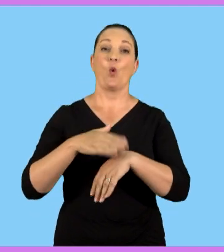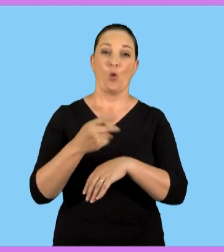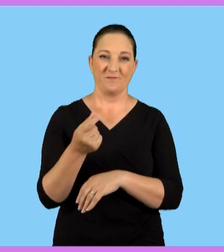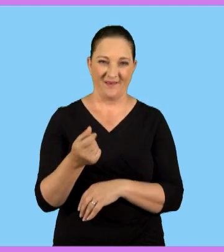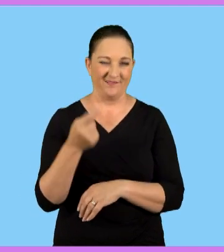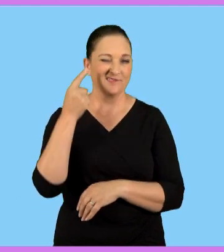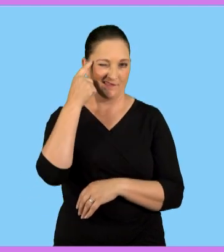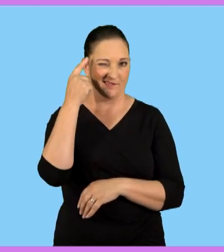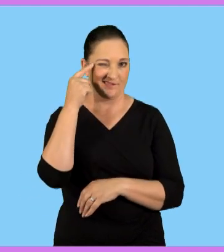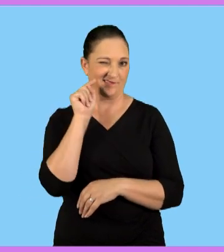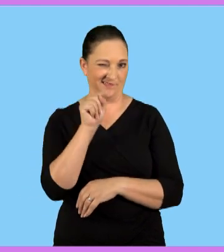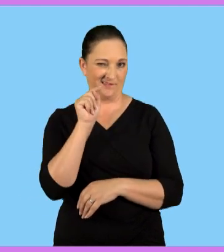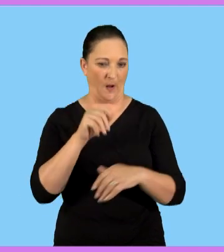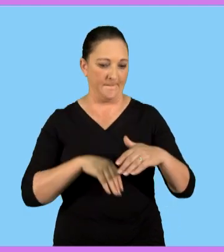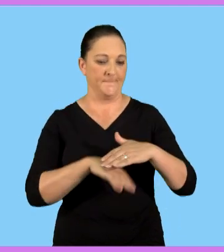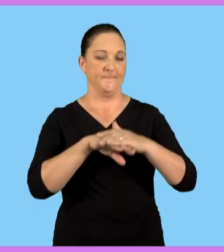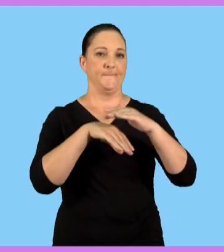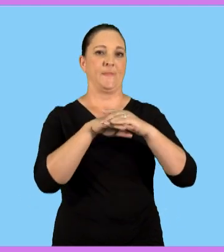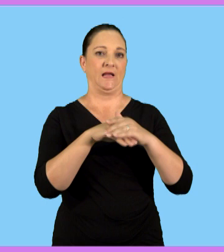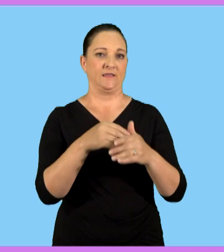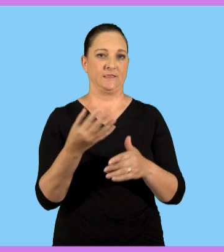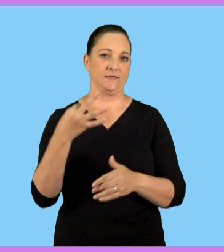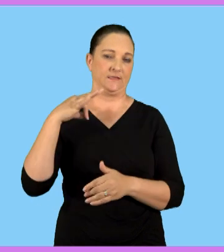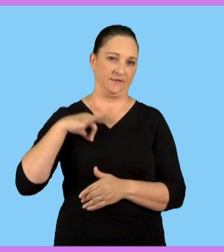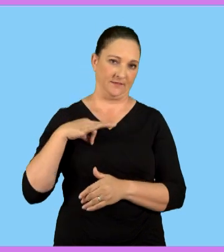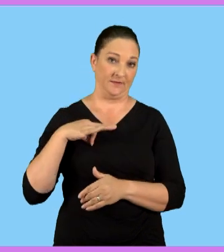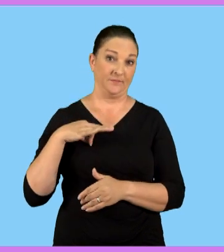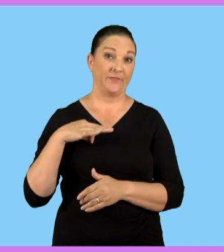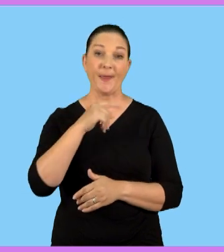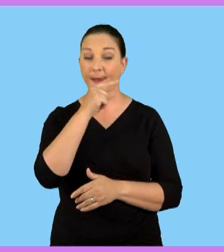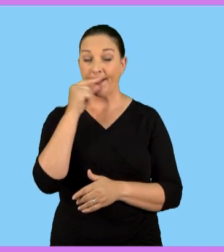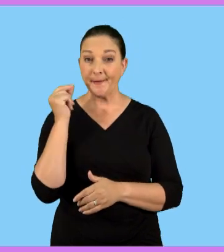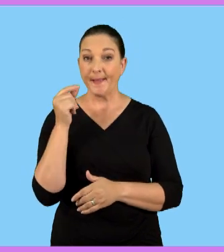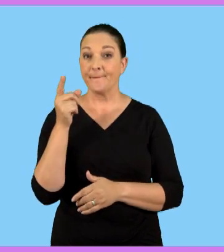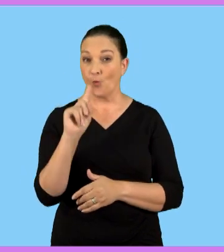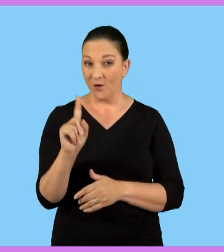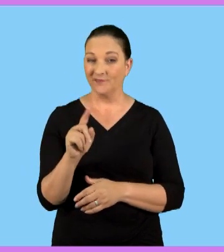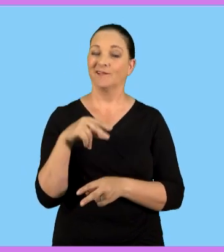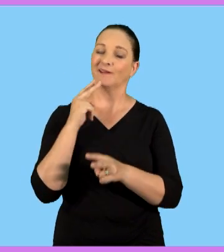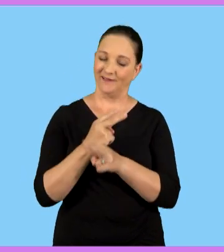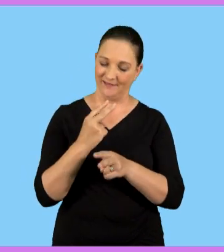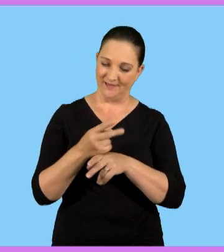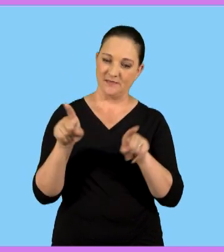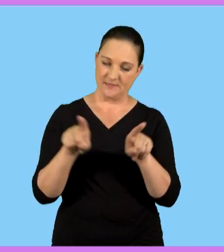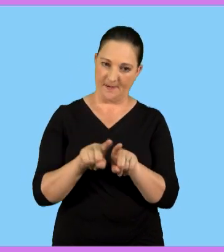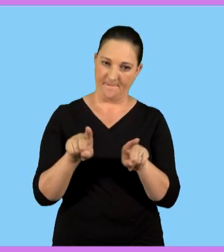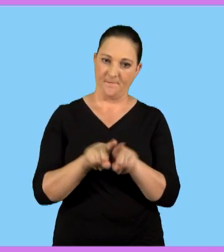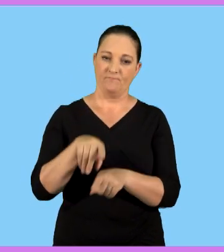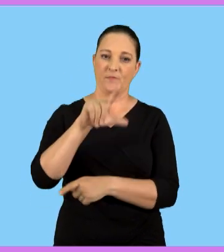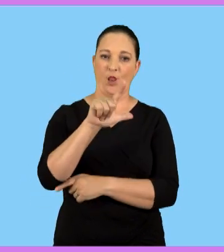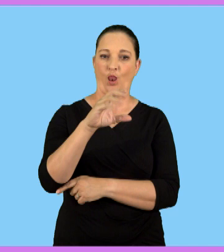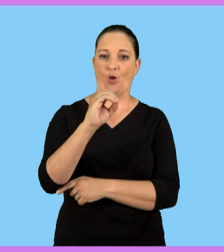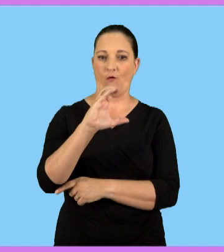308,160 Rand. So I think that has to be the main source of income. And its name is, again,